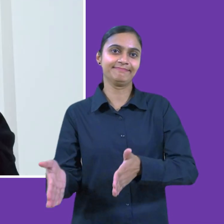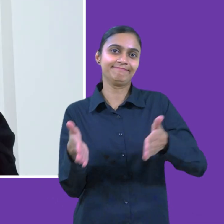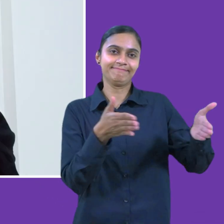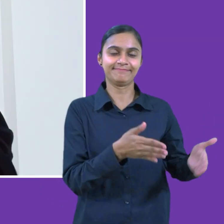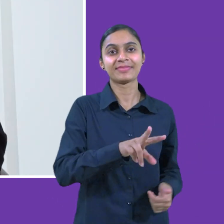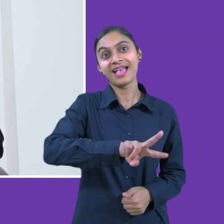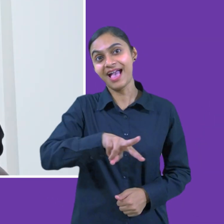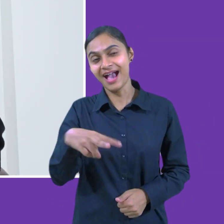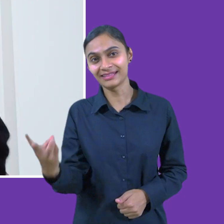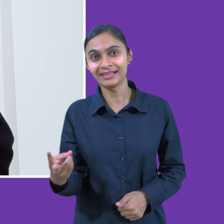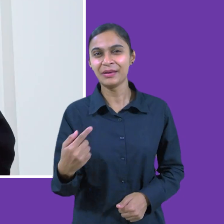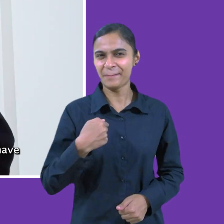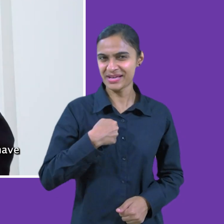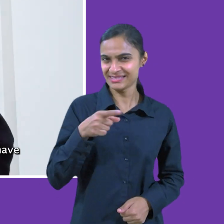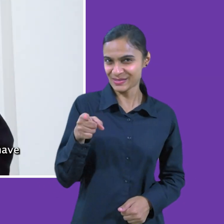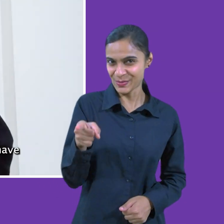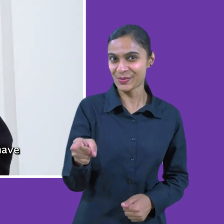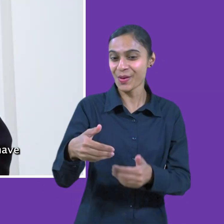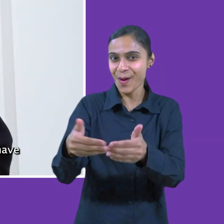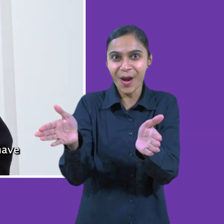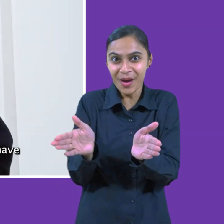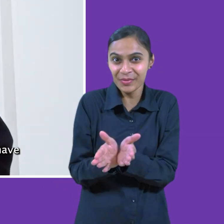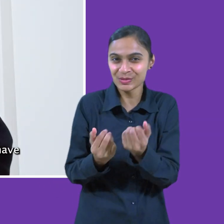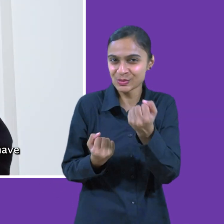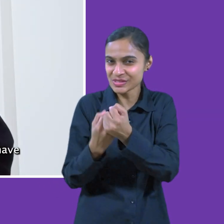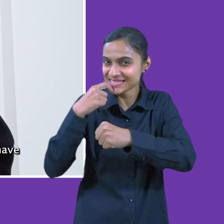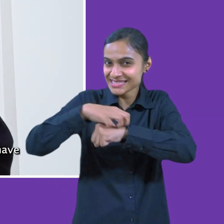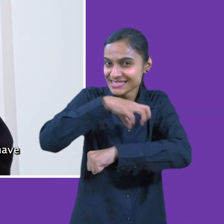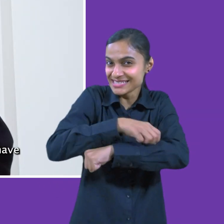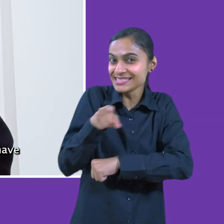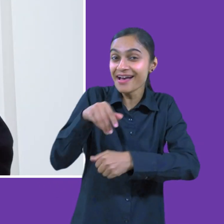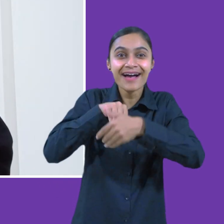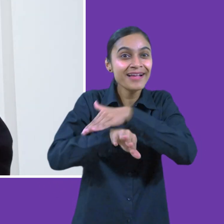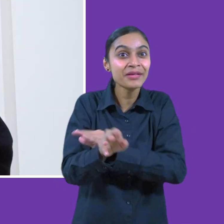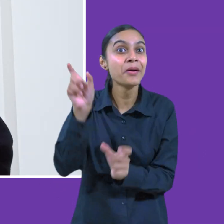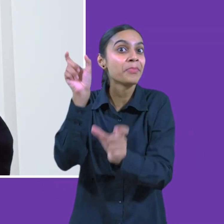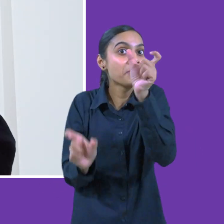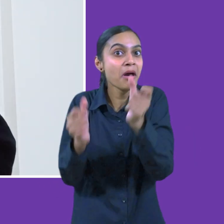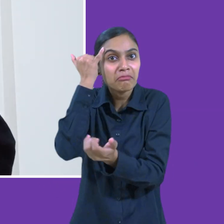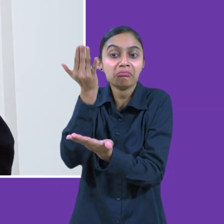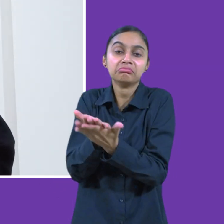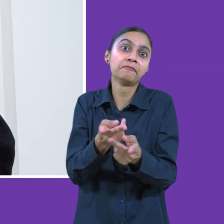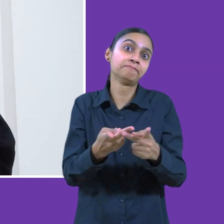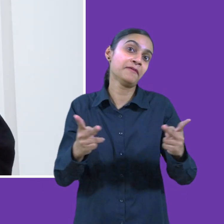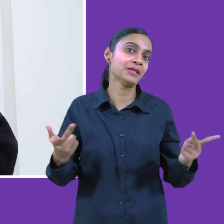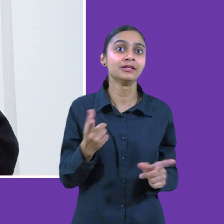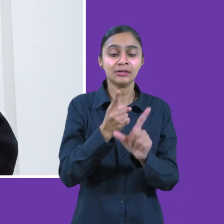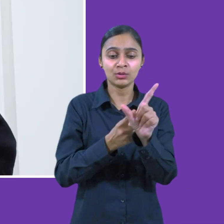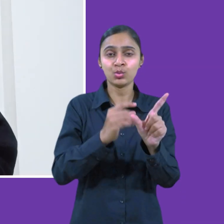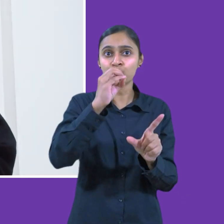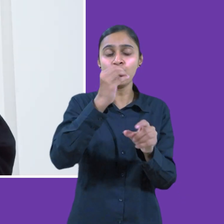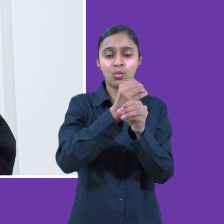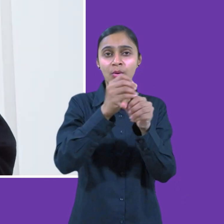if you see in our support network also, some people have told that habits like yoga,